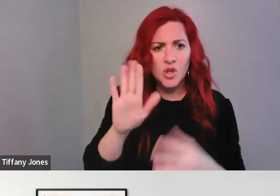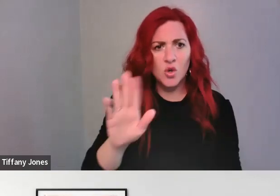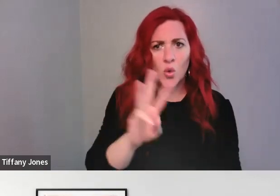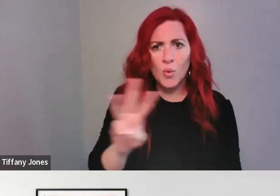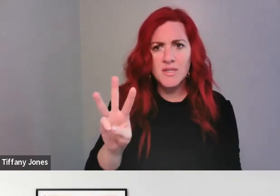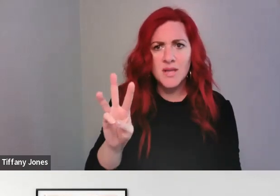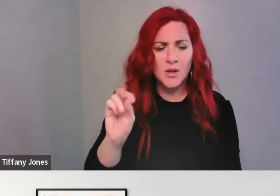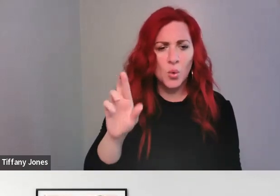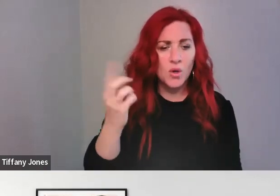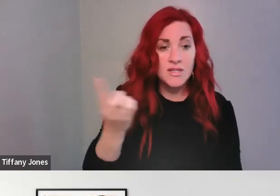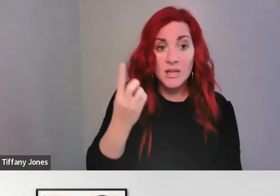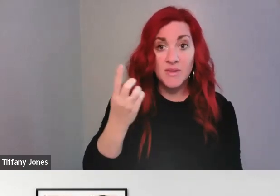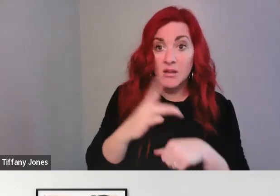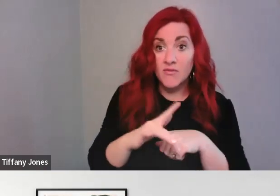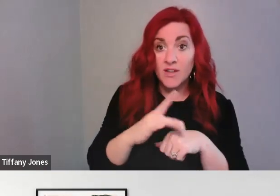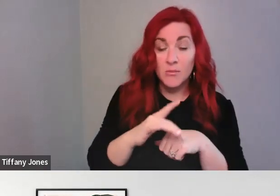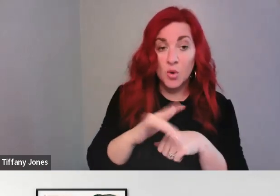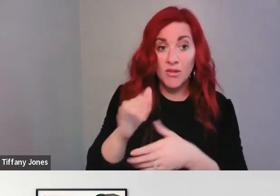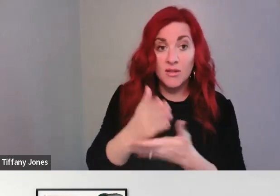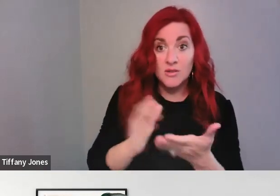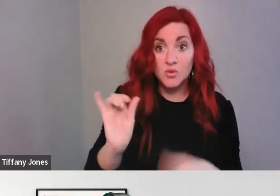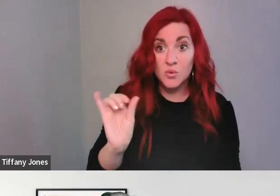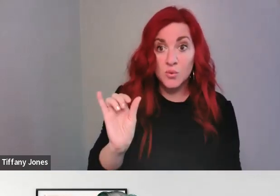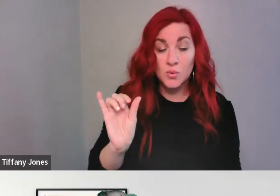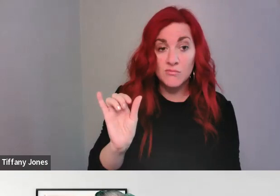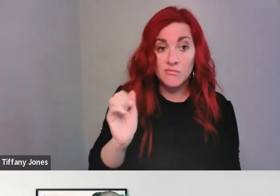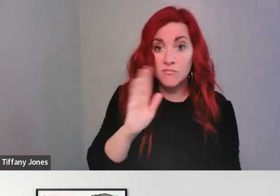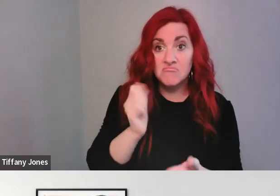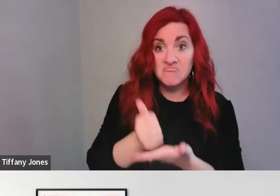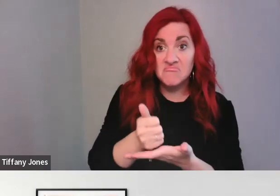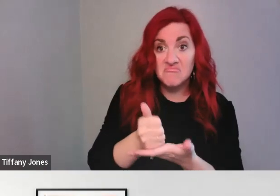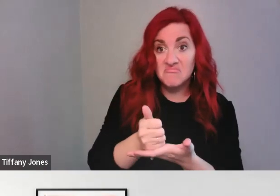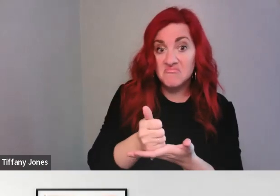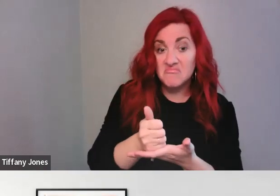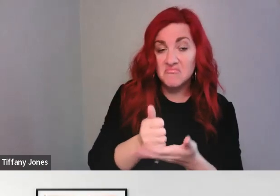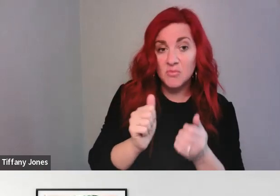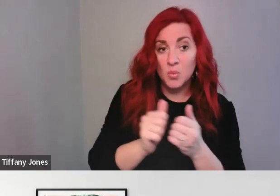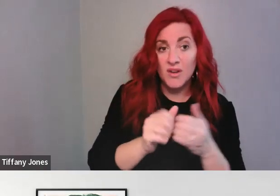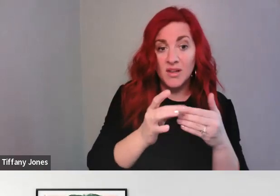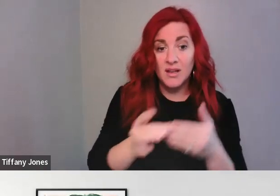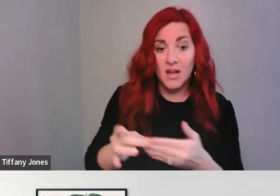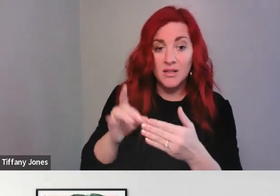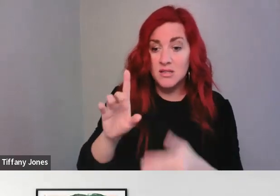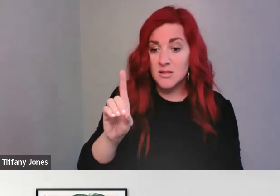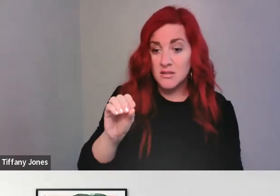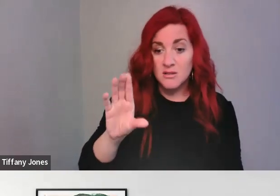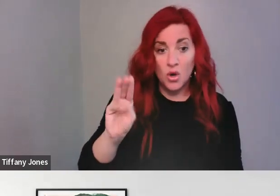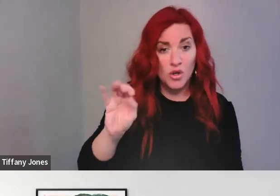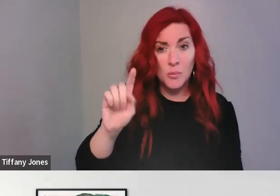or anything that's available in that section as well that kind of helps with this? Guidance documents or anything like